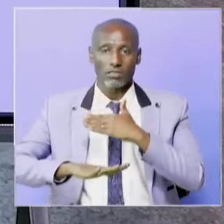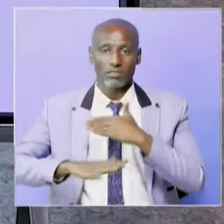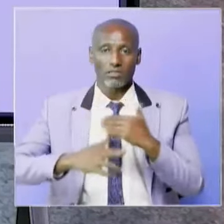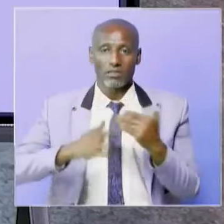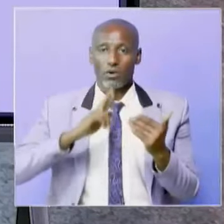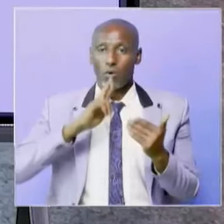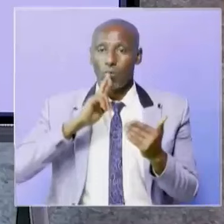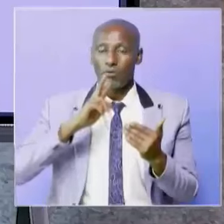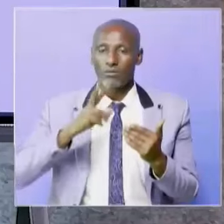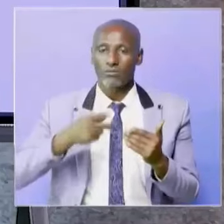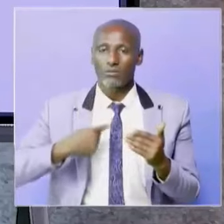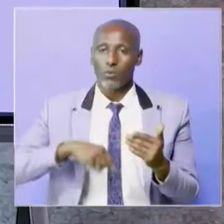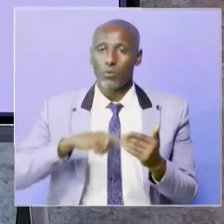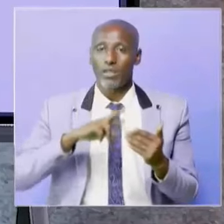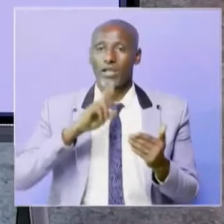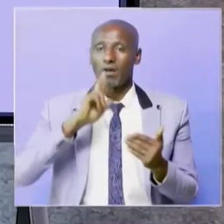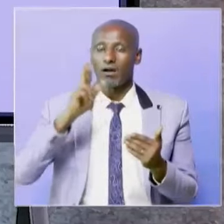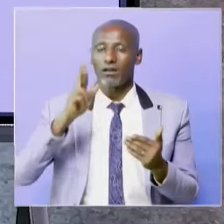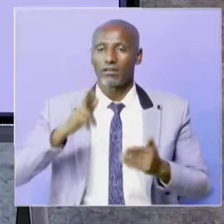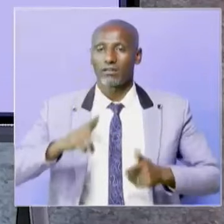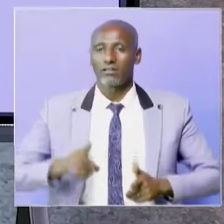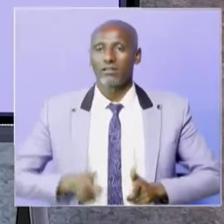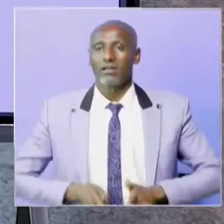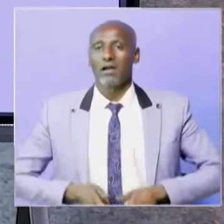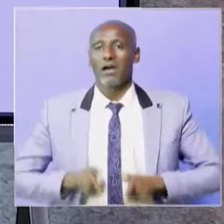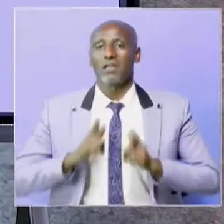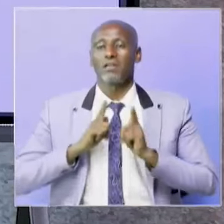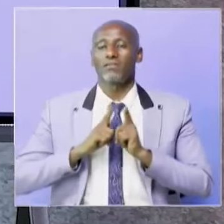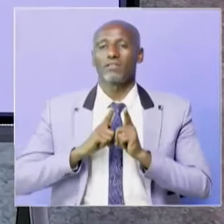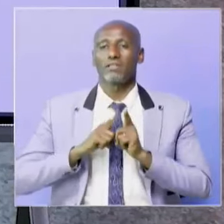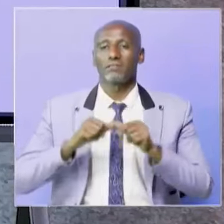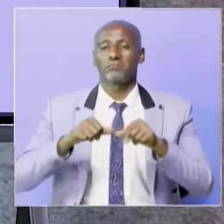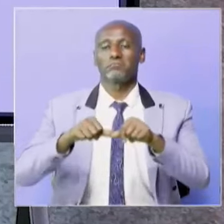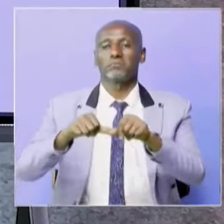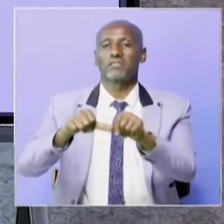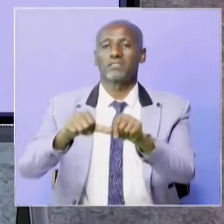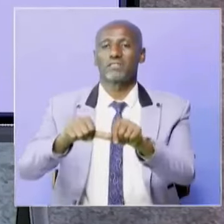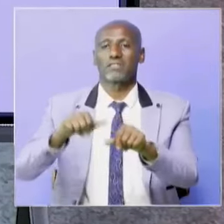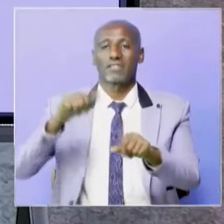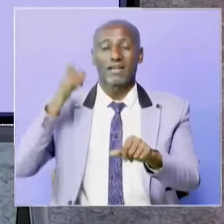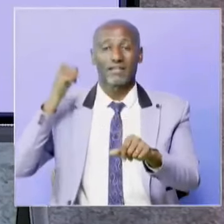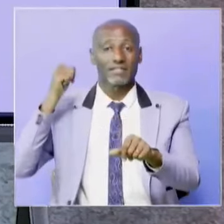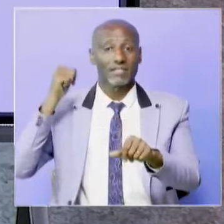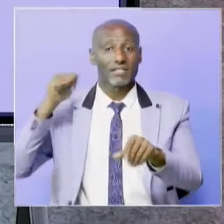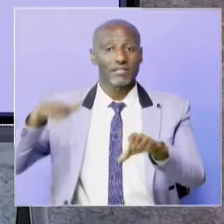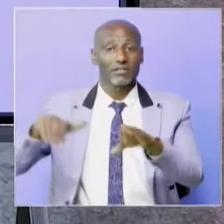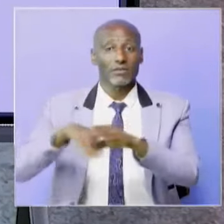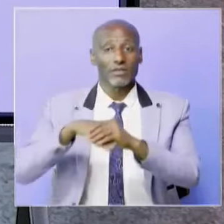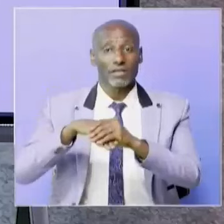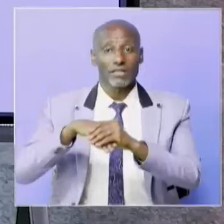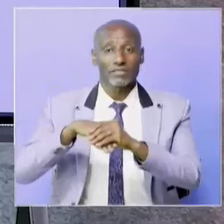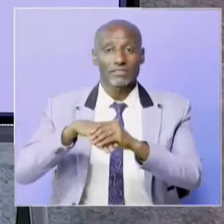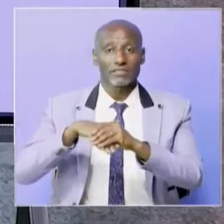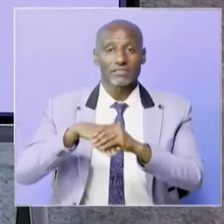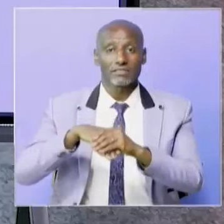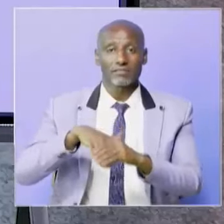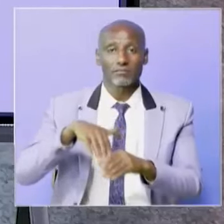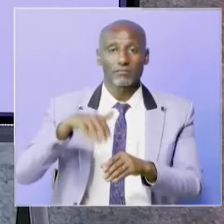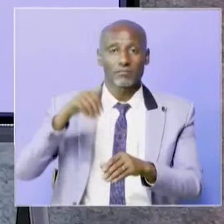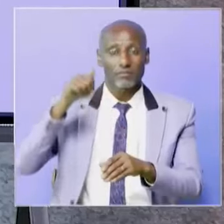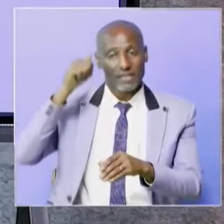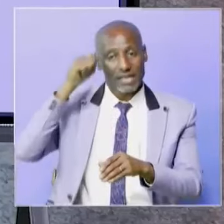have. We are. I live in, and so forth, okay? But in other introduction, or